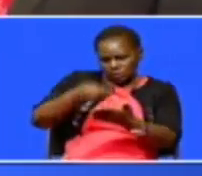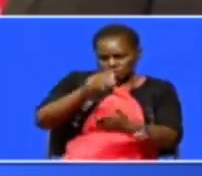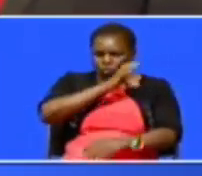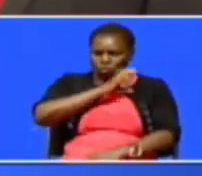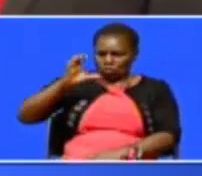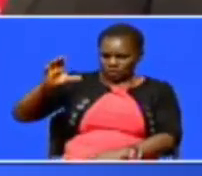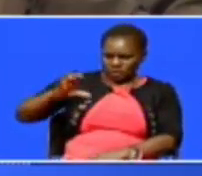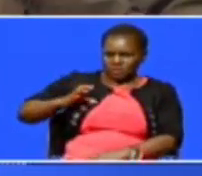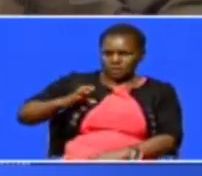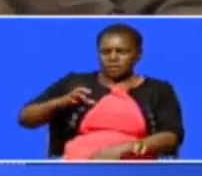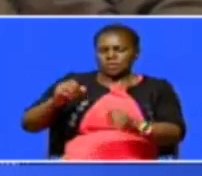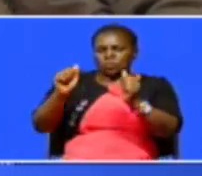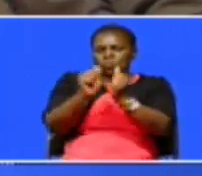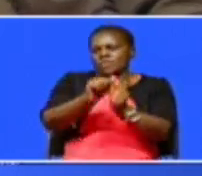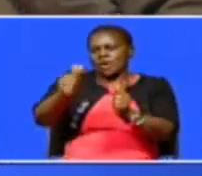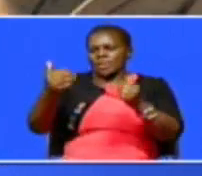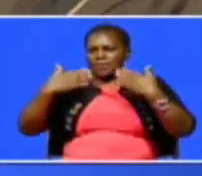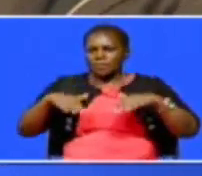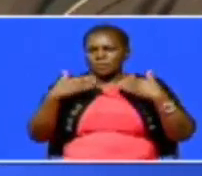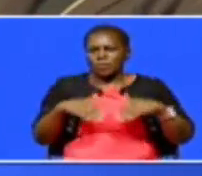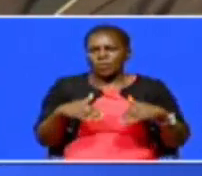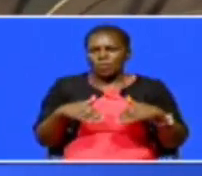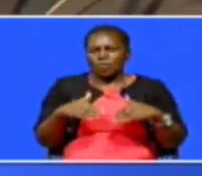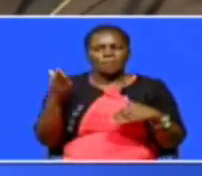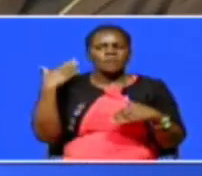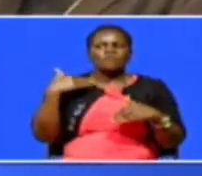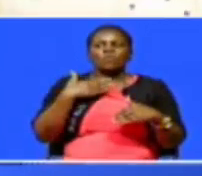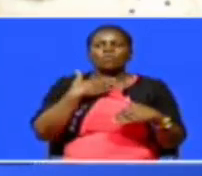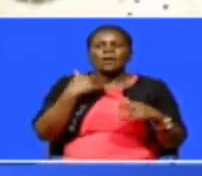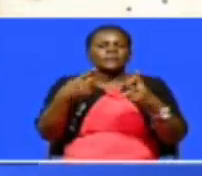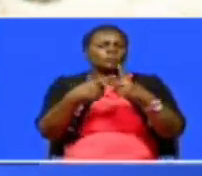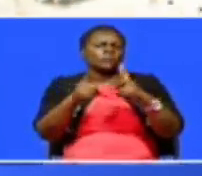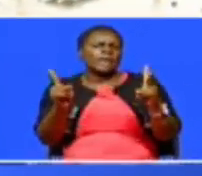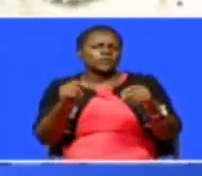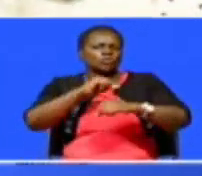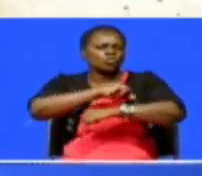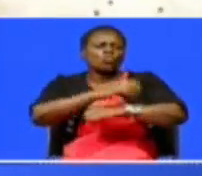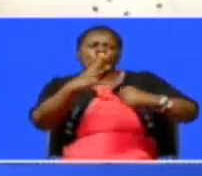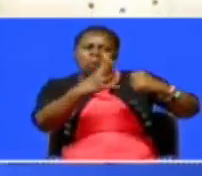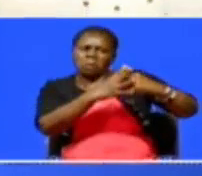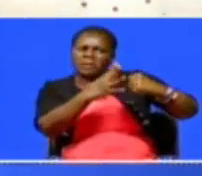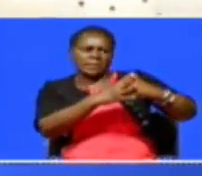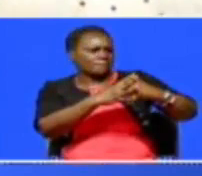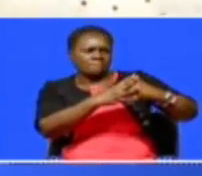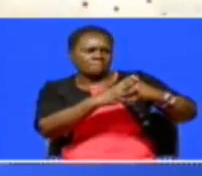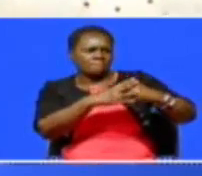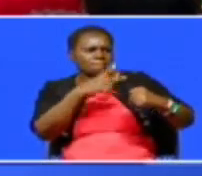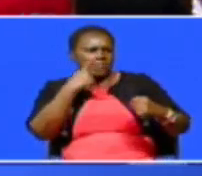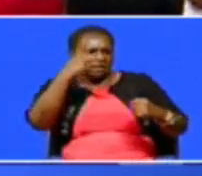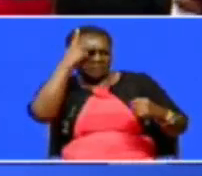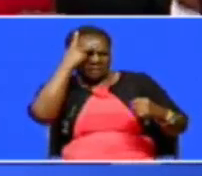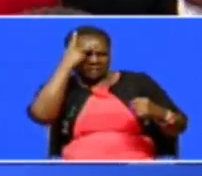Committee, alongside other stakeholders, dropped the initial plan to begin first reopening of schools in September after parents